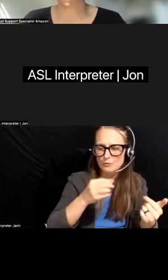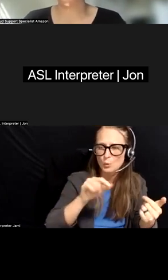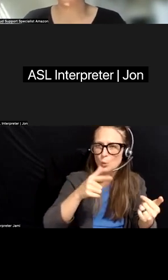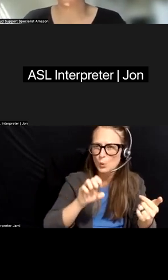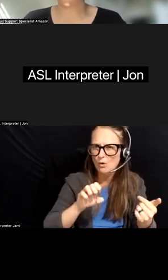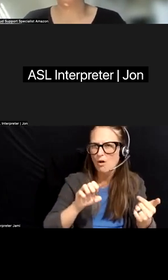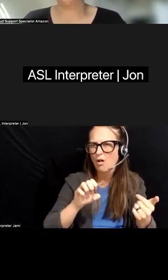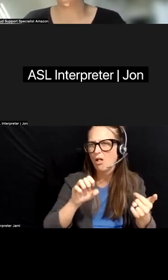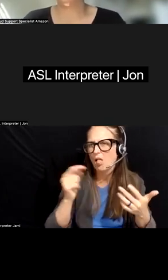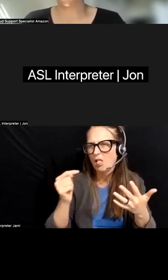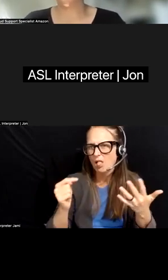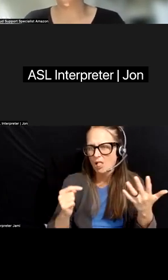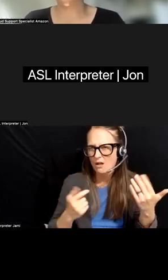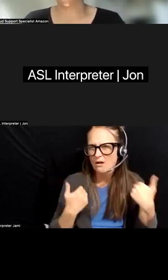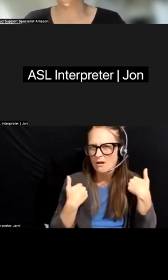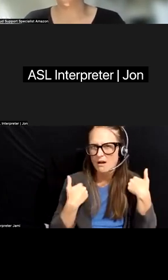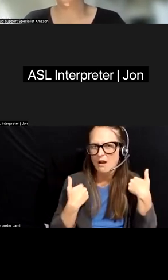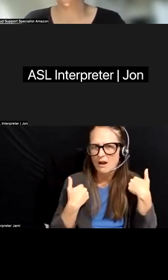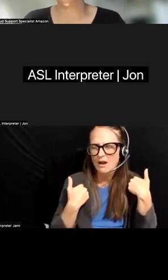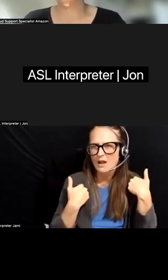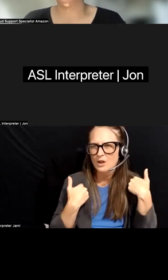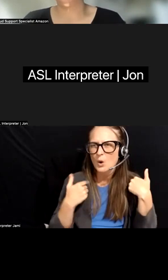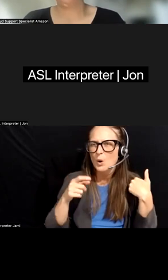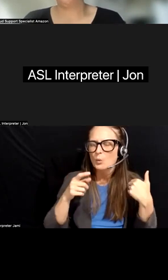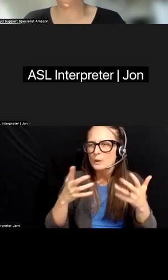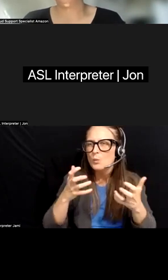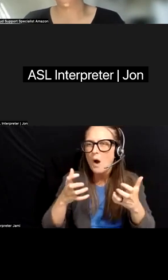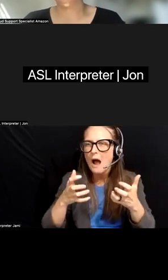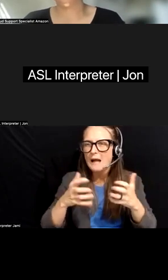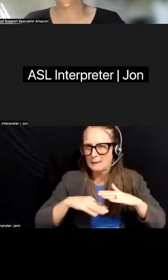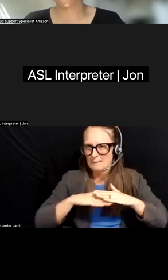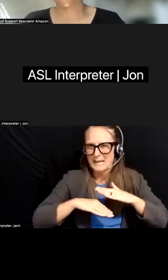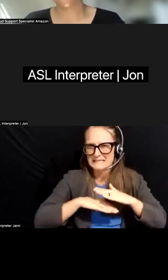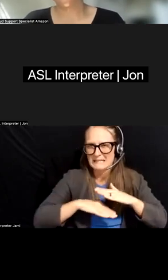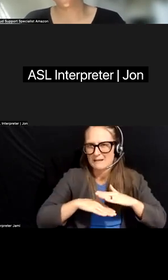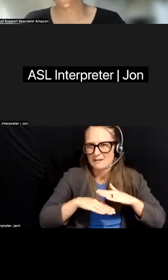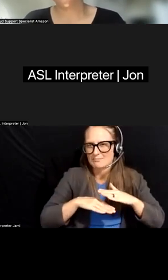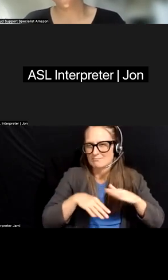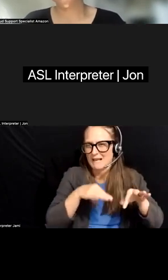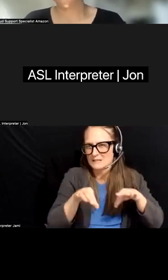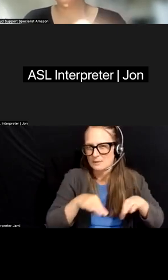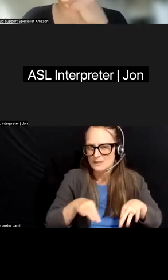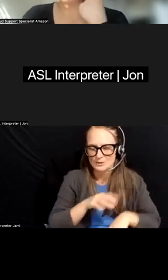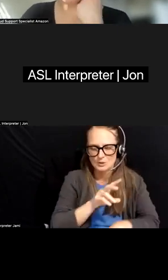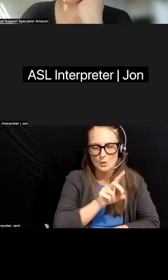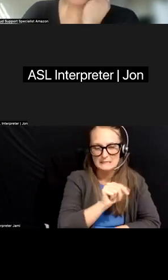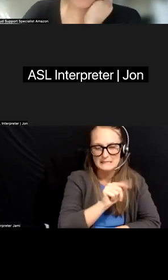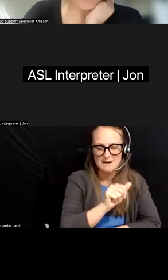things, access to it. We're looking for layman's explanation. What's the difference between data and big